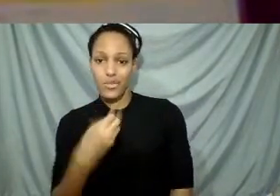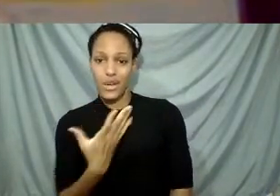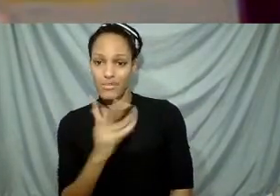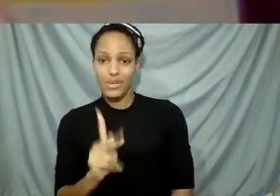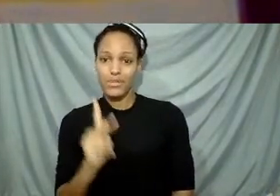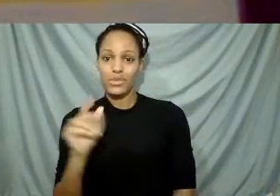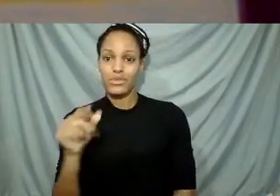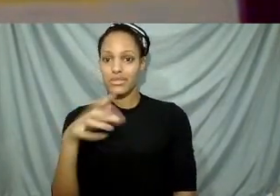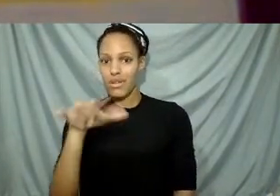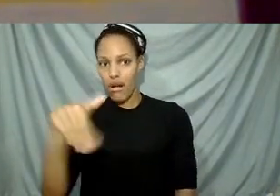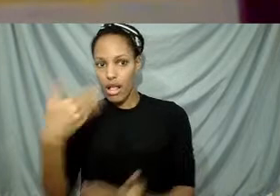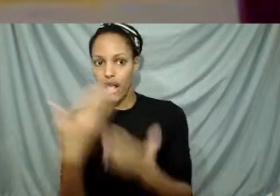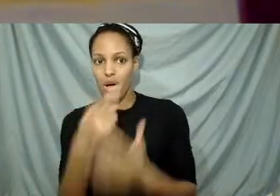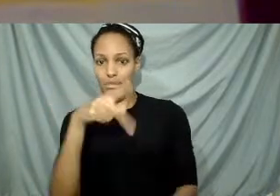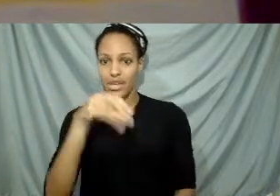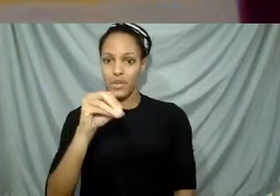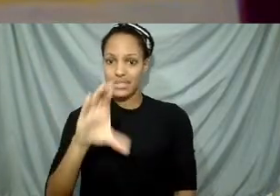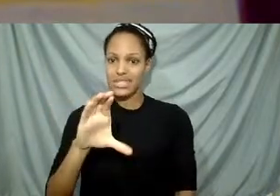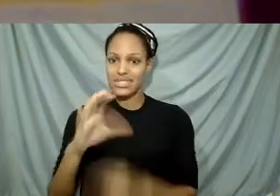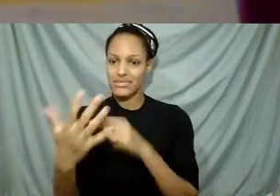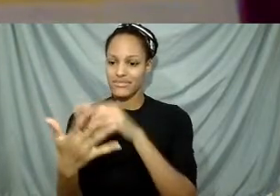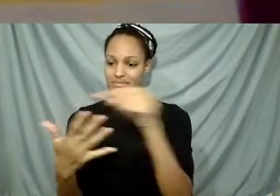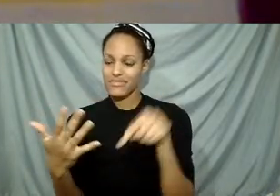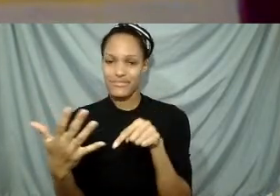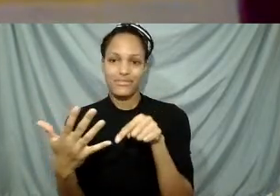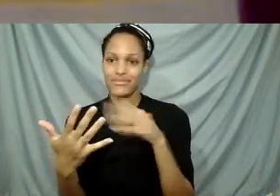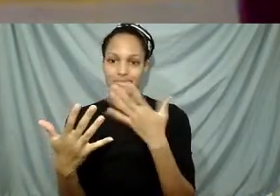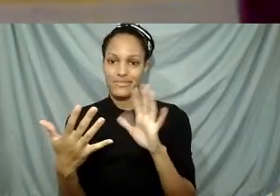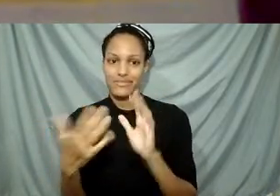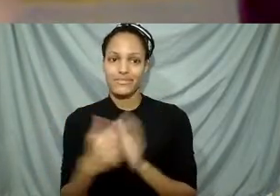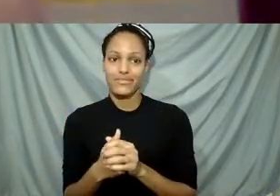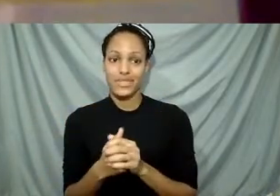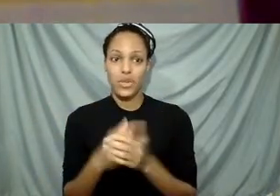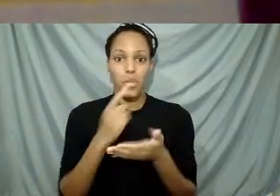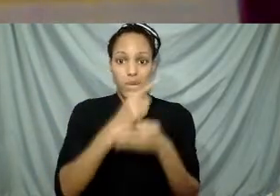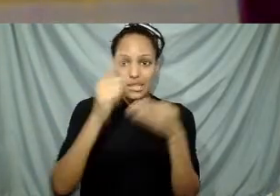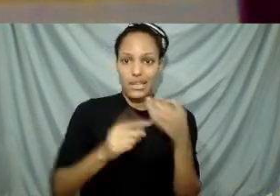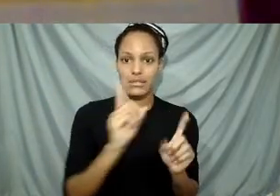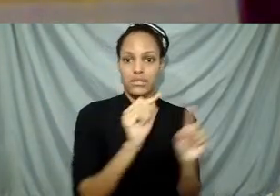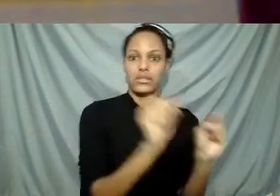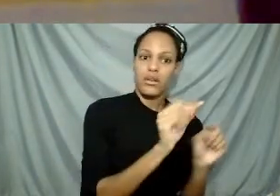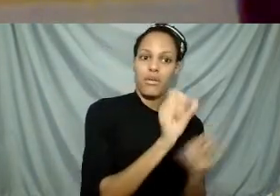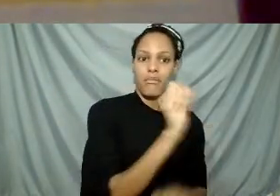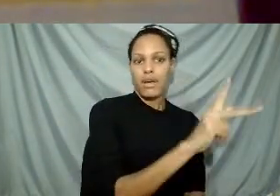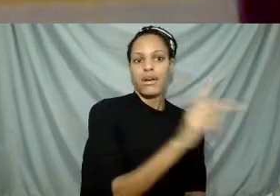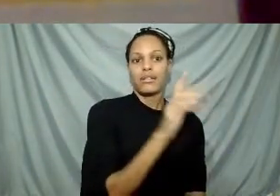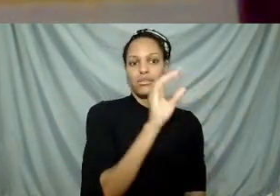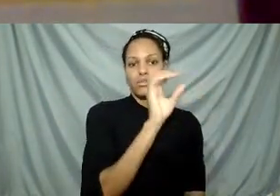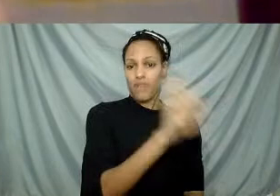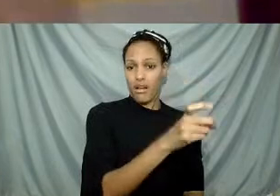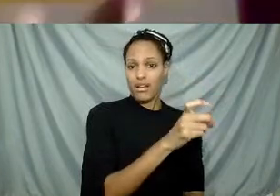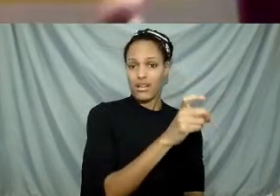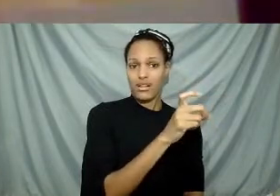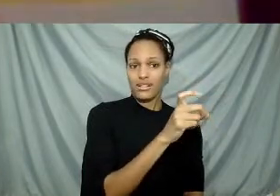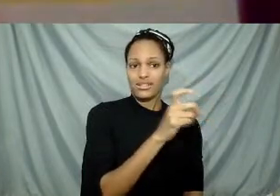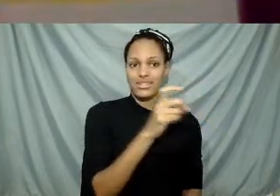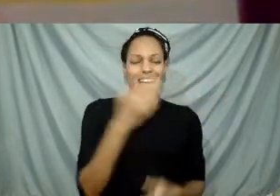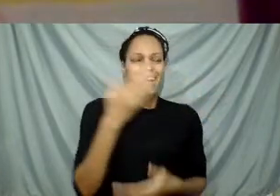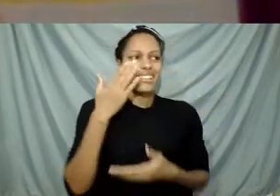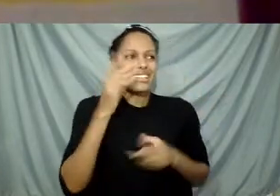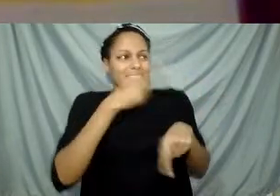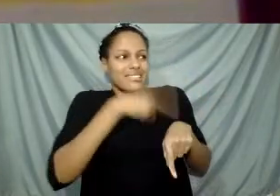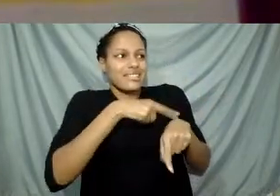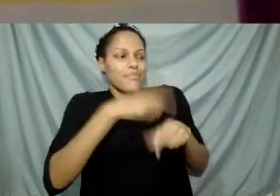weekend. I was like, I need to go back to the Bronx. I didn't know why I needed to go back to the Bronx. I didn't know why